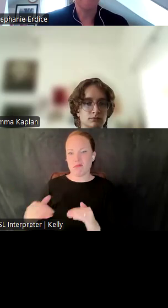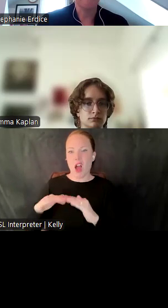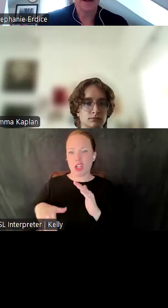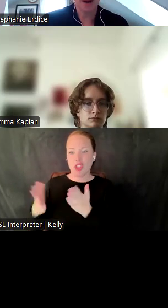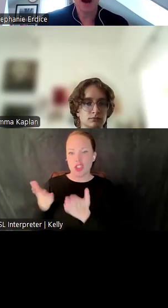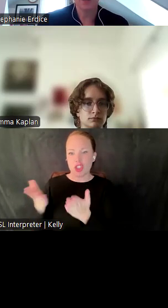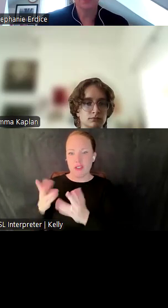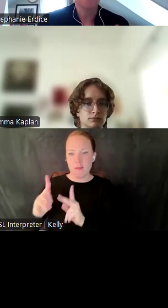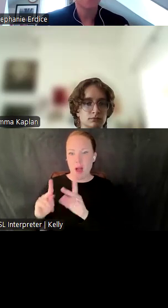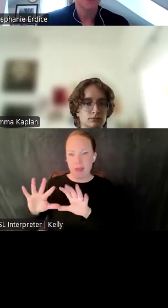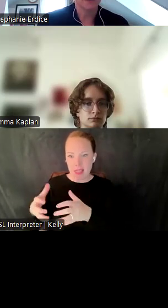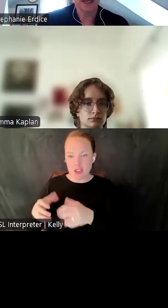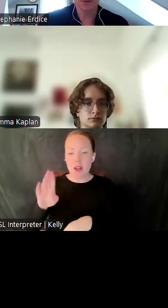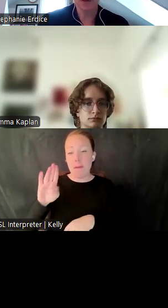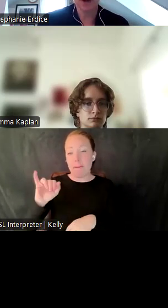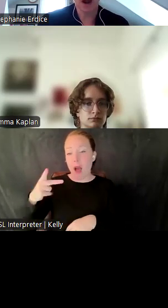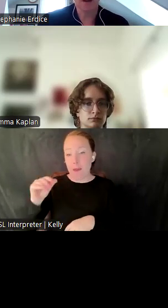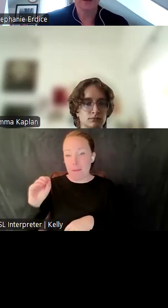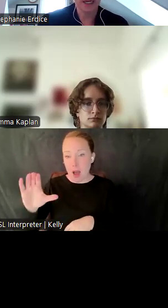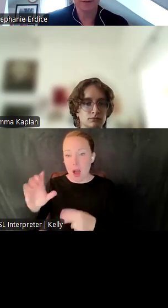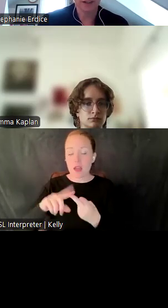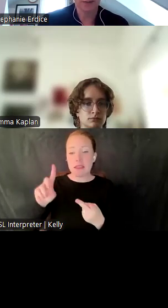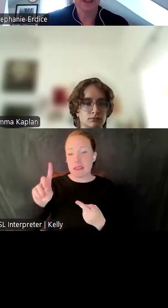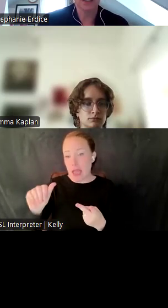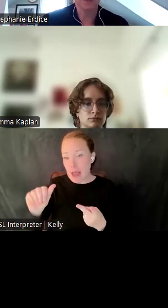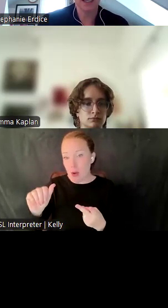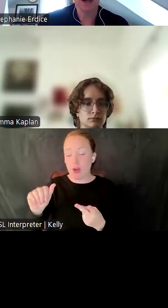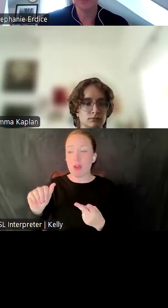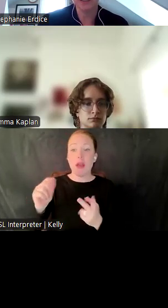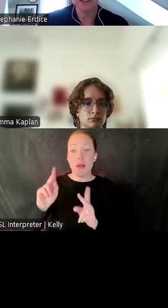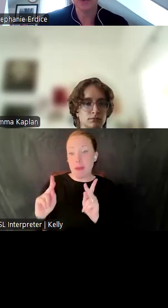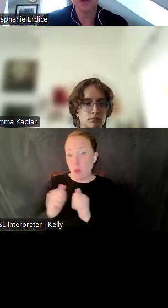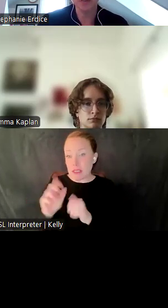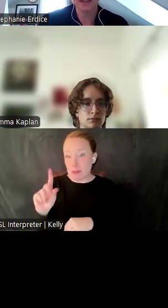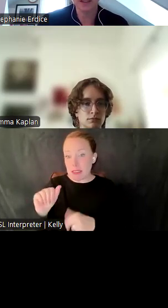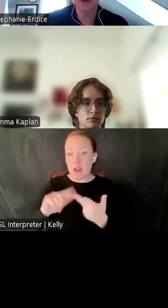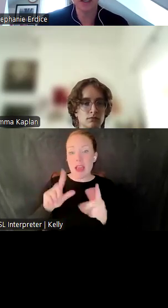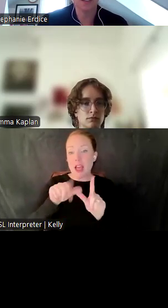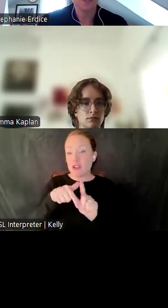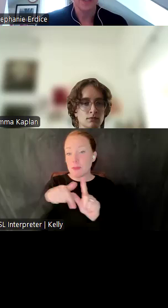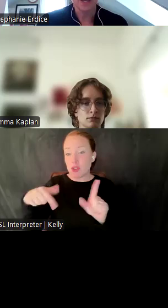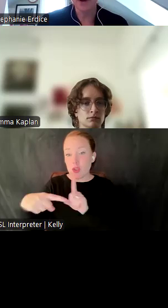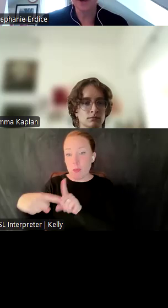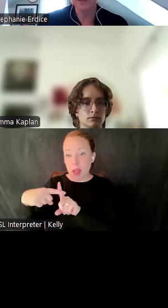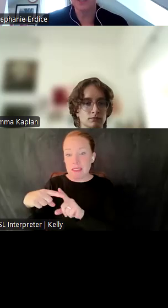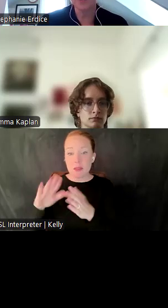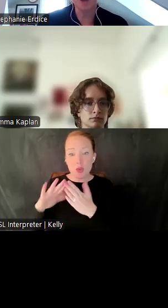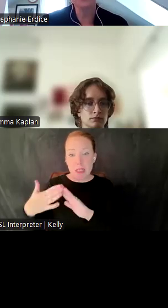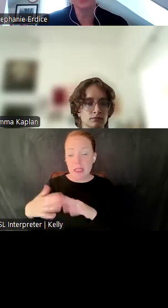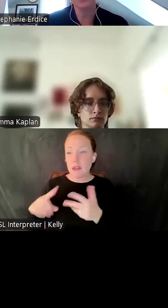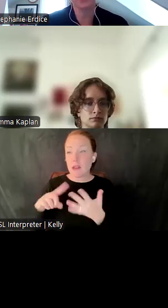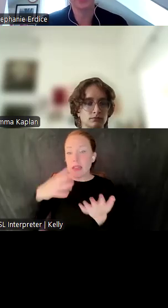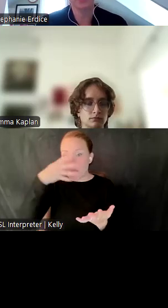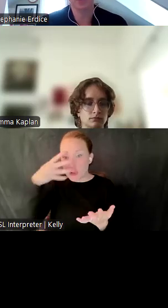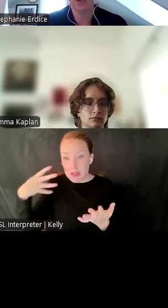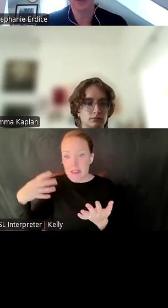be BIPOC, disabled, folks that have disabilities, the LGBTQ plus community, immigrants, and